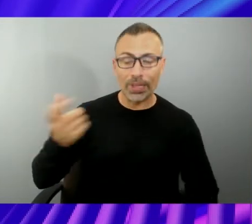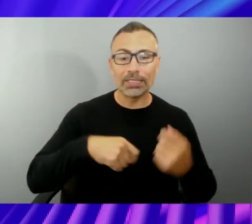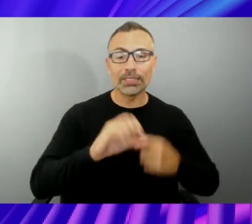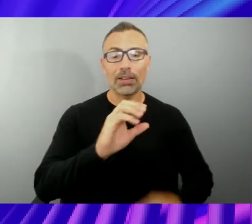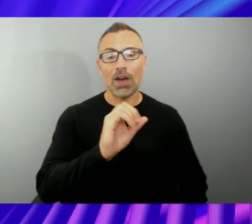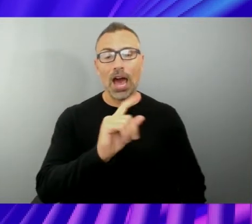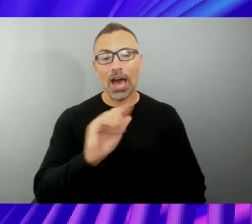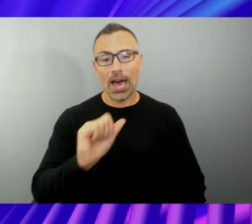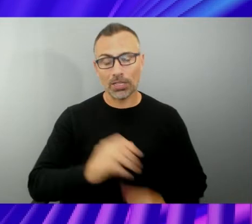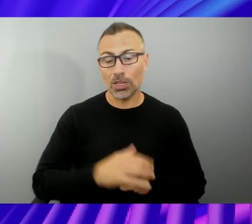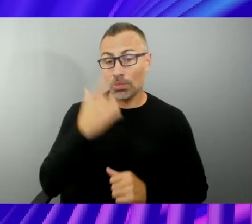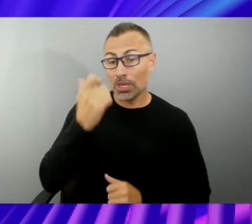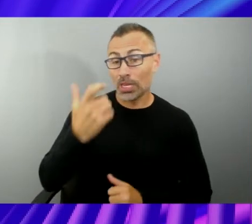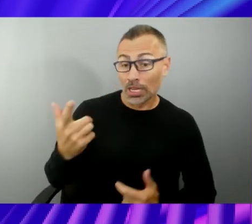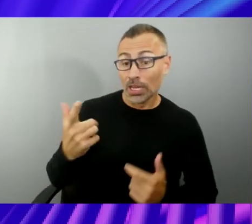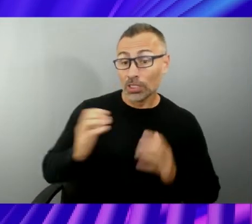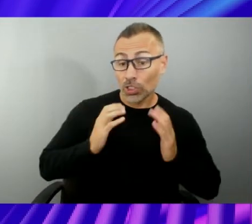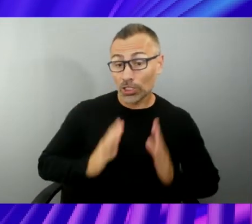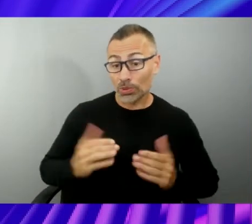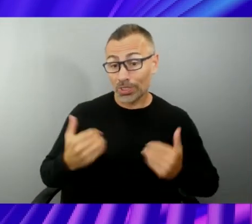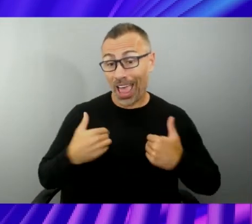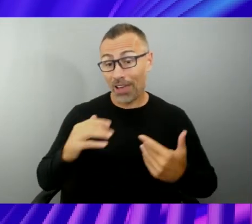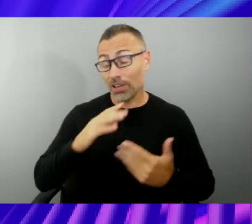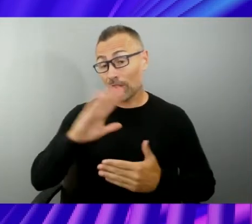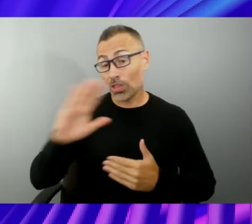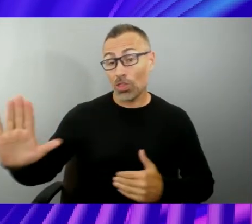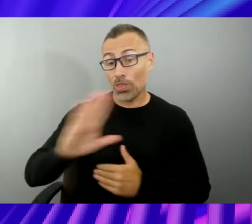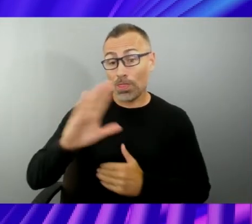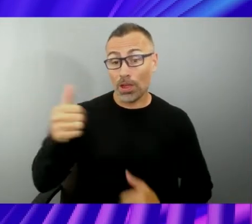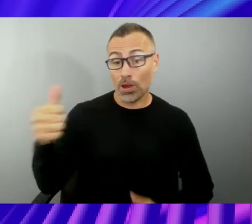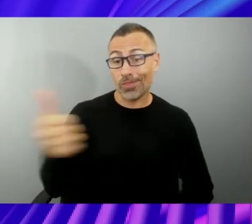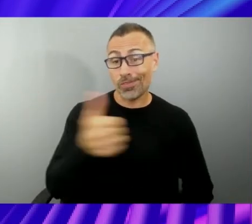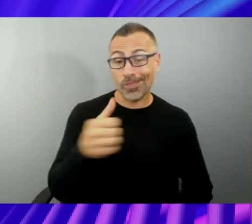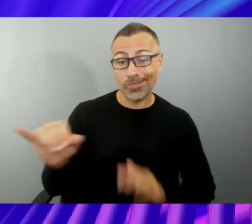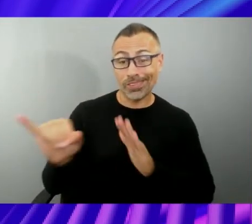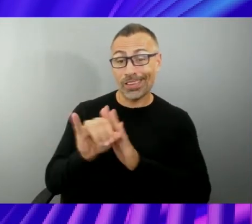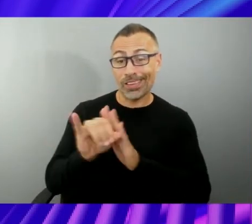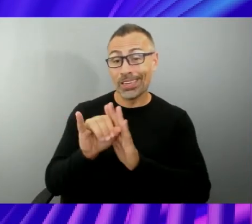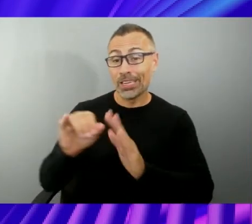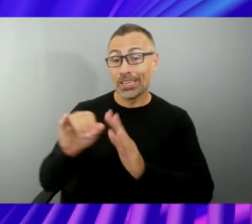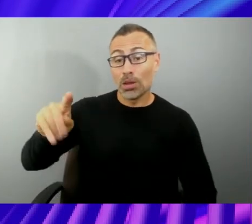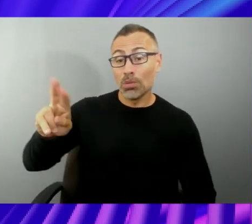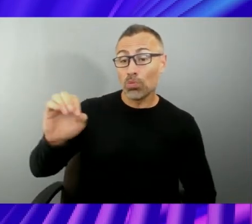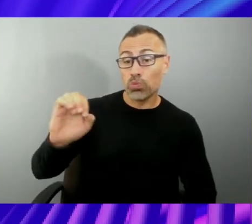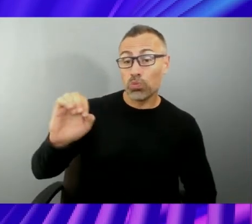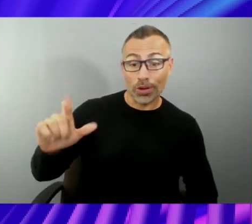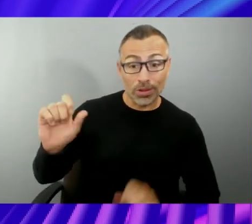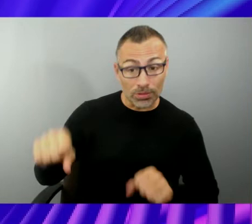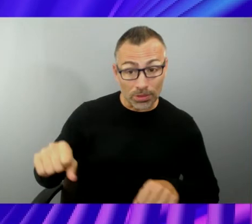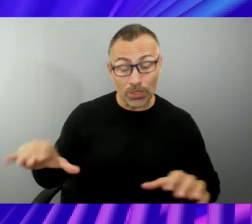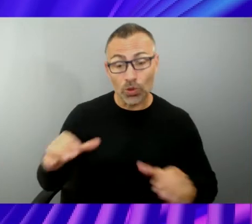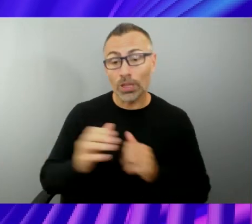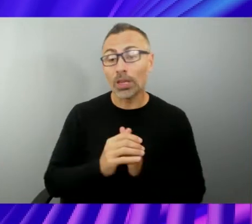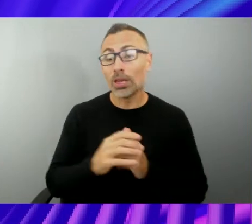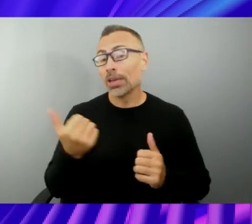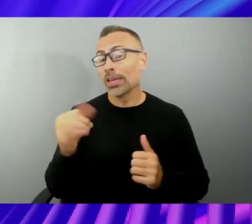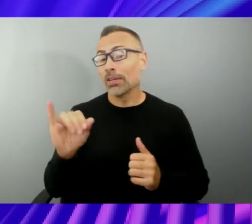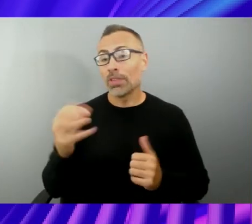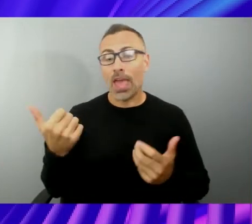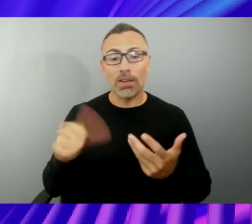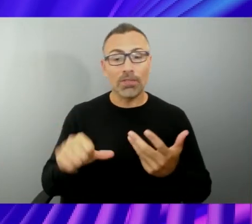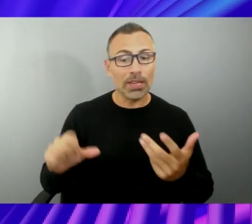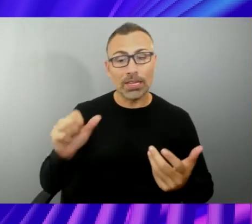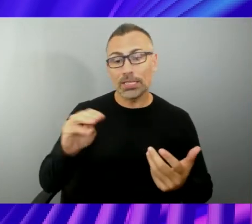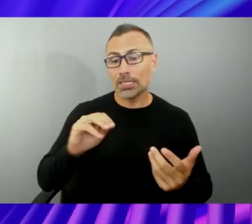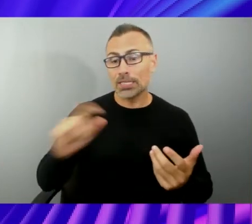their own identity provider, and it can be done with any identity provider who has SAML 2.0 kind of federation. Oh, now wow. See,